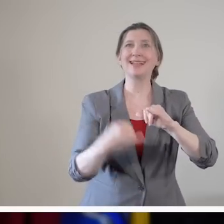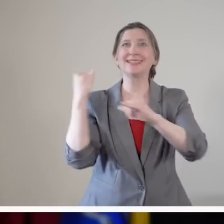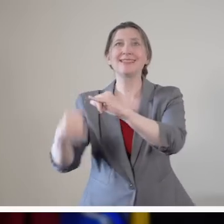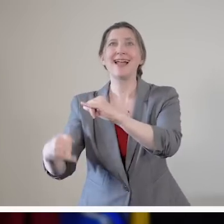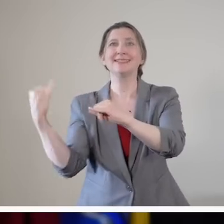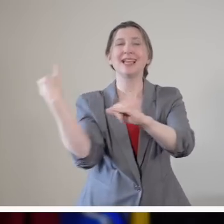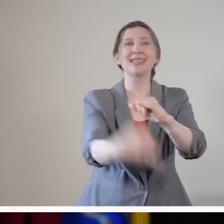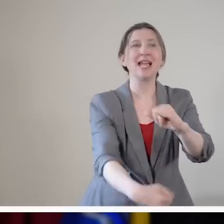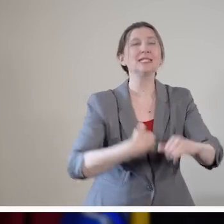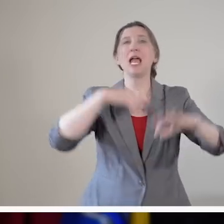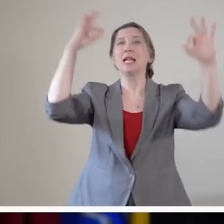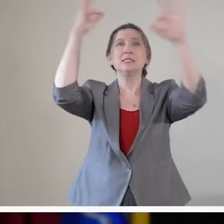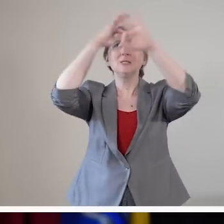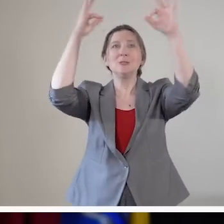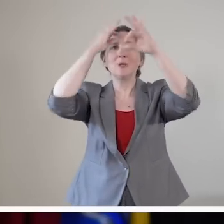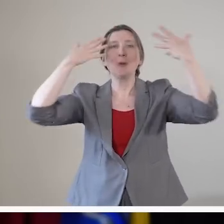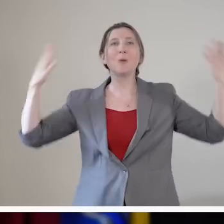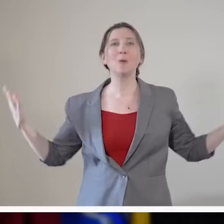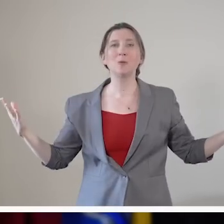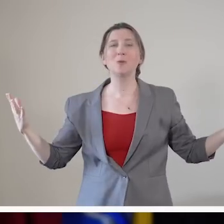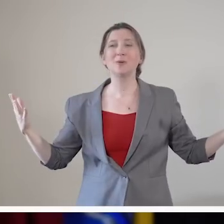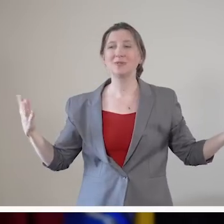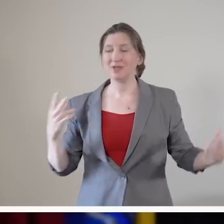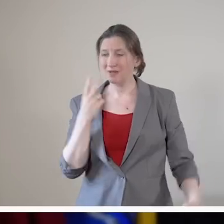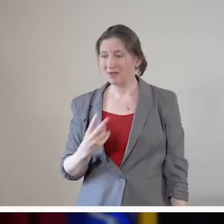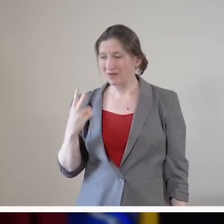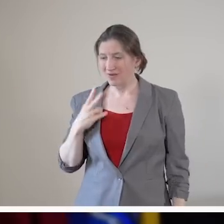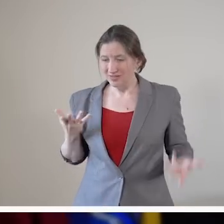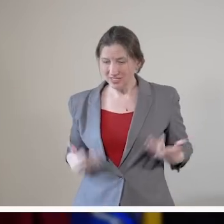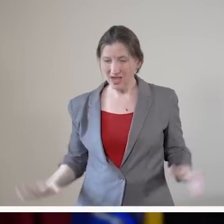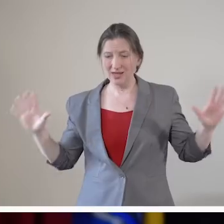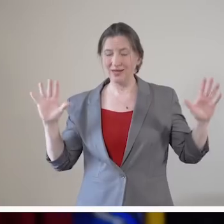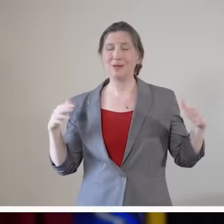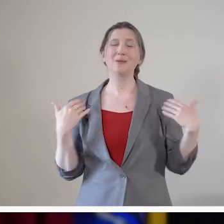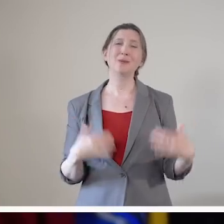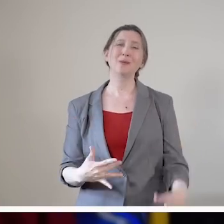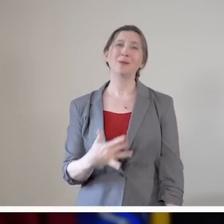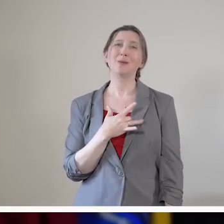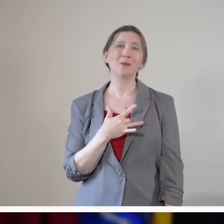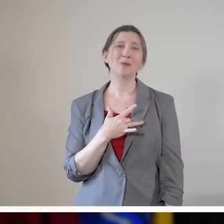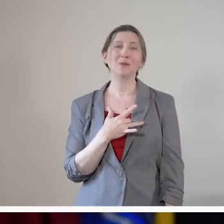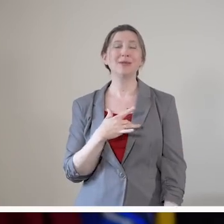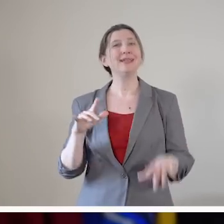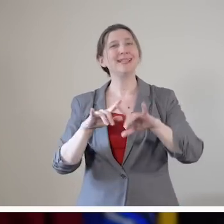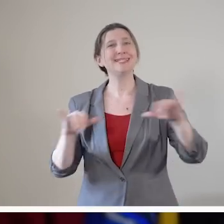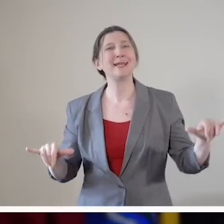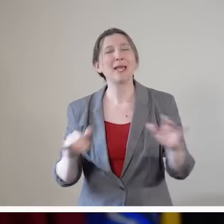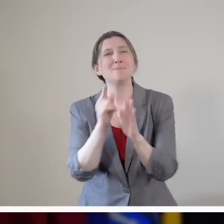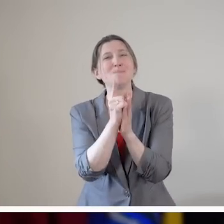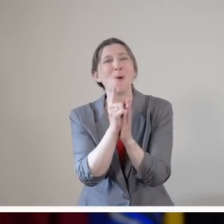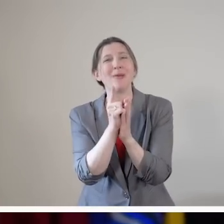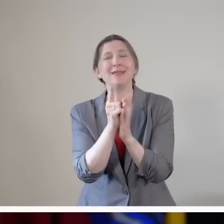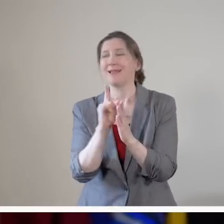these moments are what make today so hard. But all of these moments are what made our time at the University